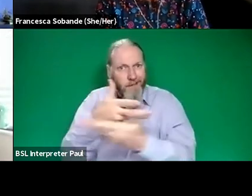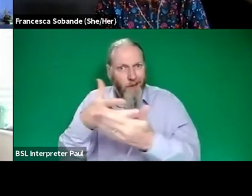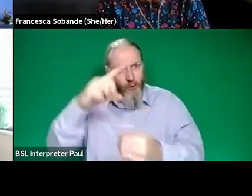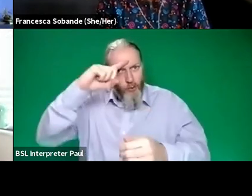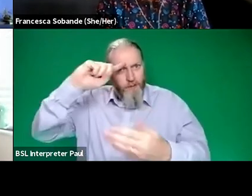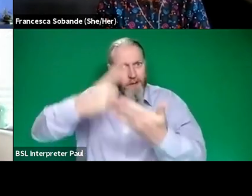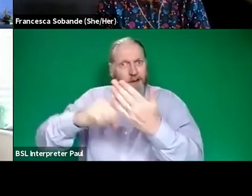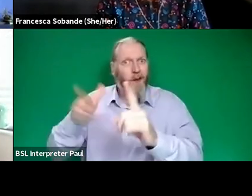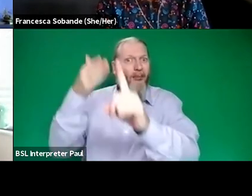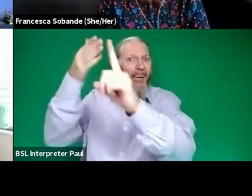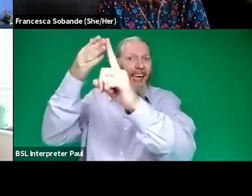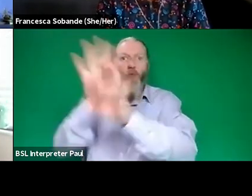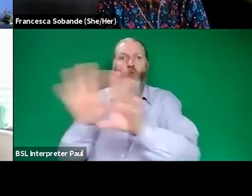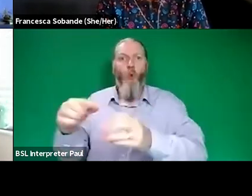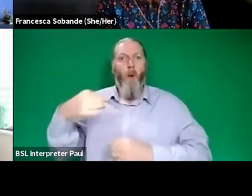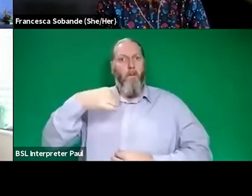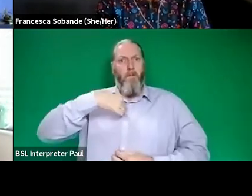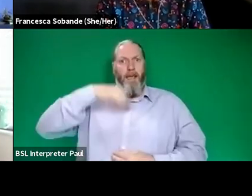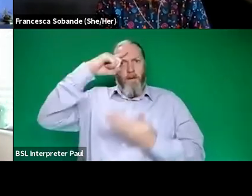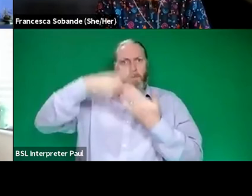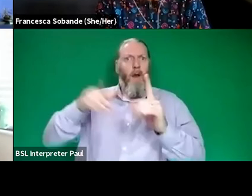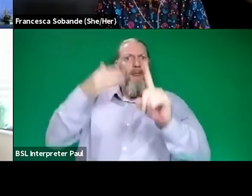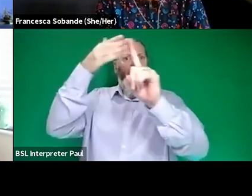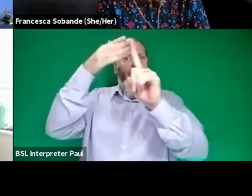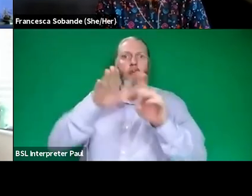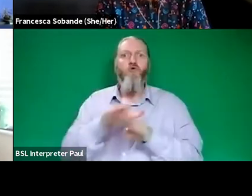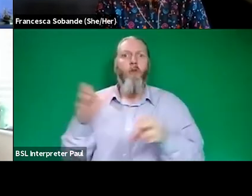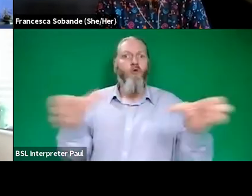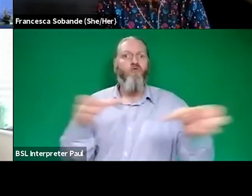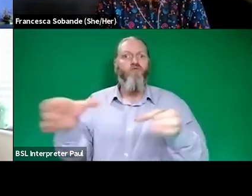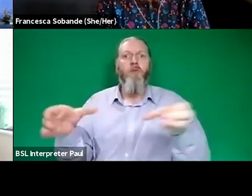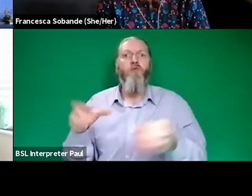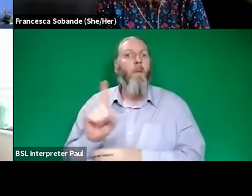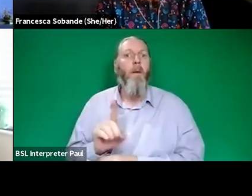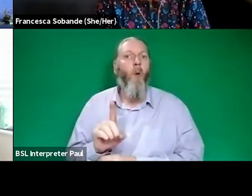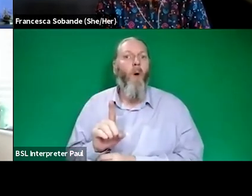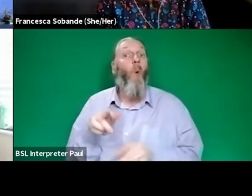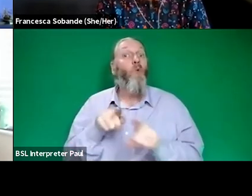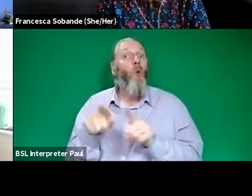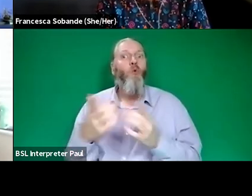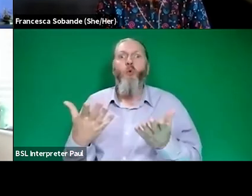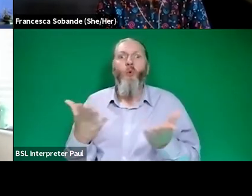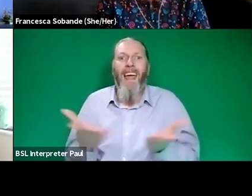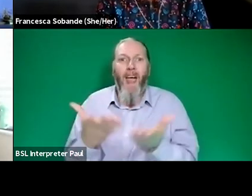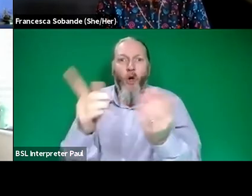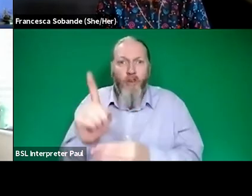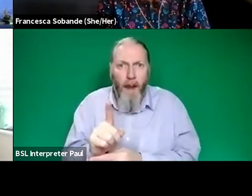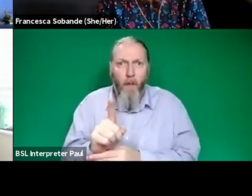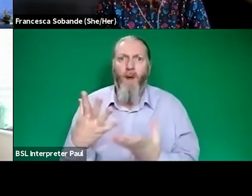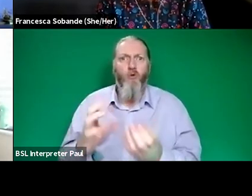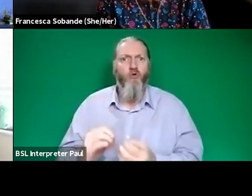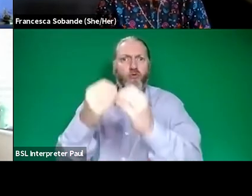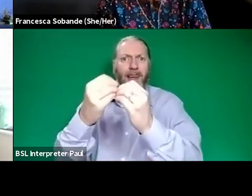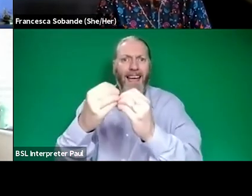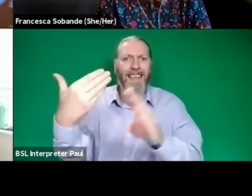possibilities of what they can achieve, and then to absolutely engage them in the building of the actions too. So at Clusters, we